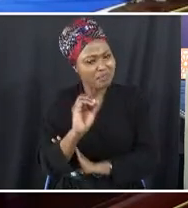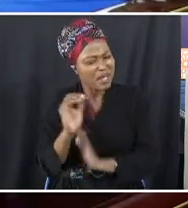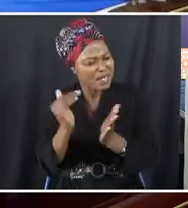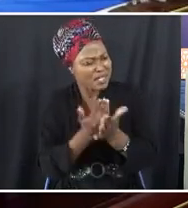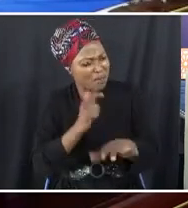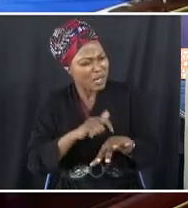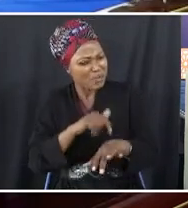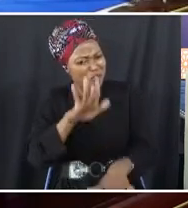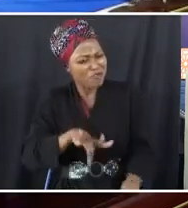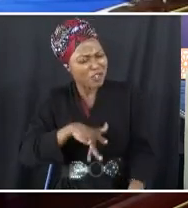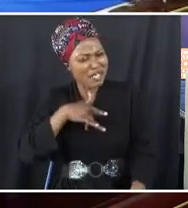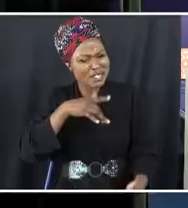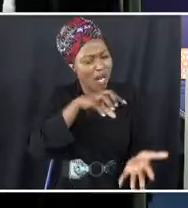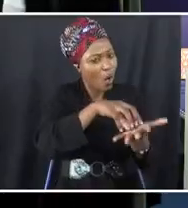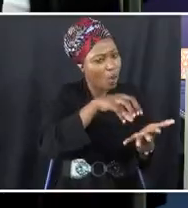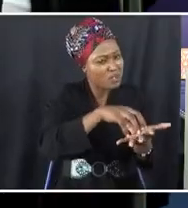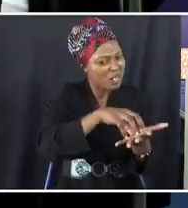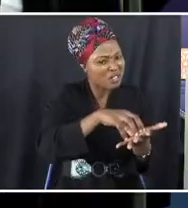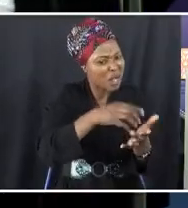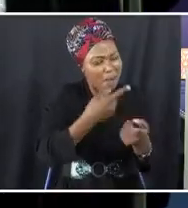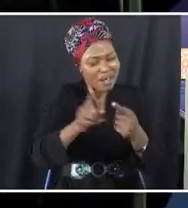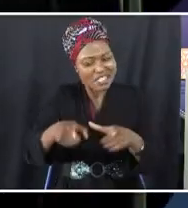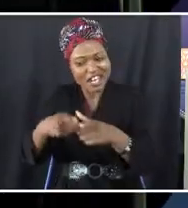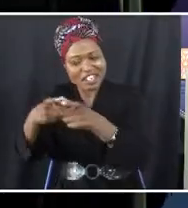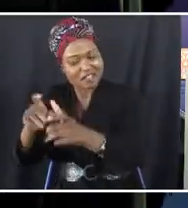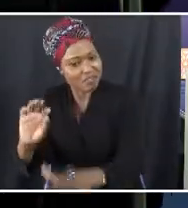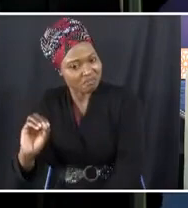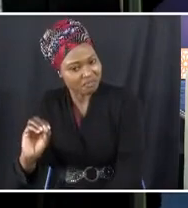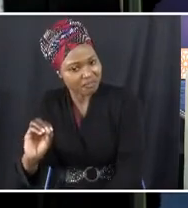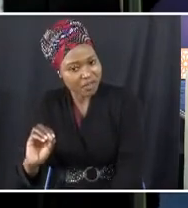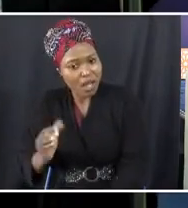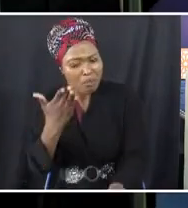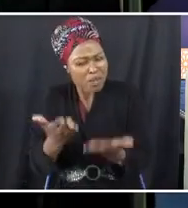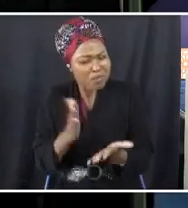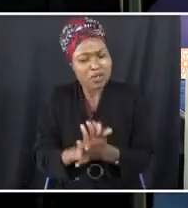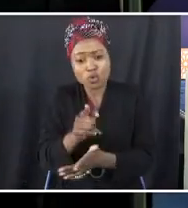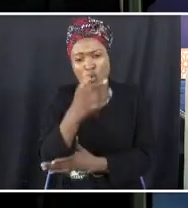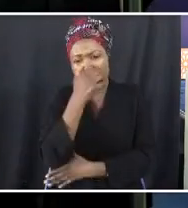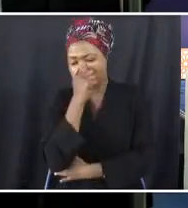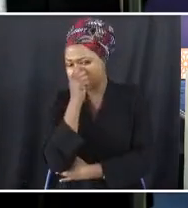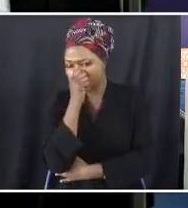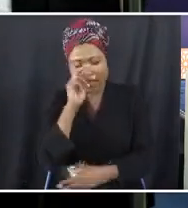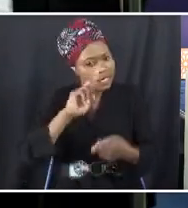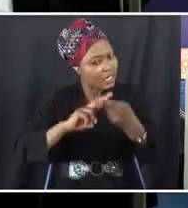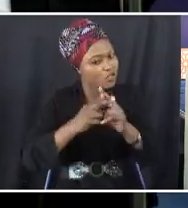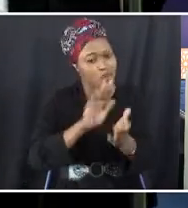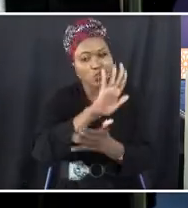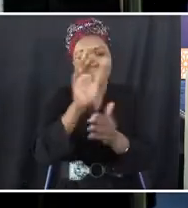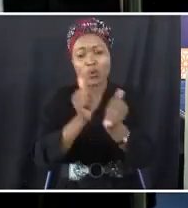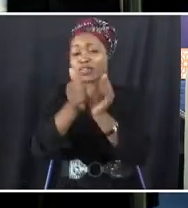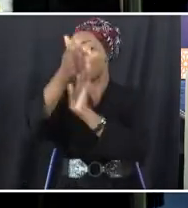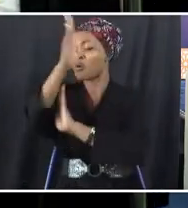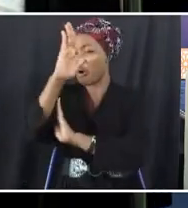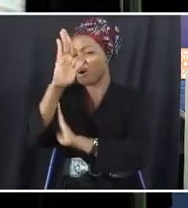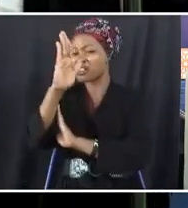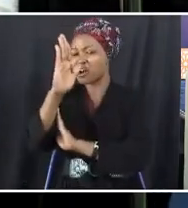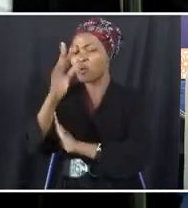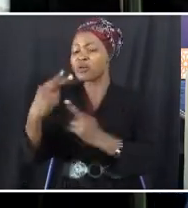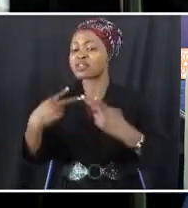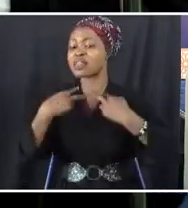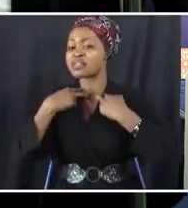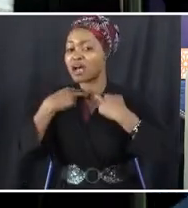feels like a concept rather than a real being. You wish your relationship with God was not as